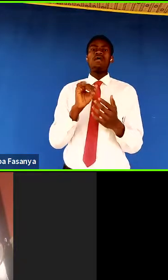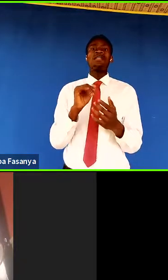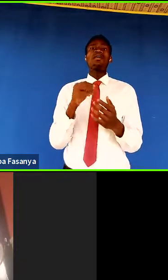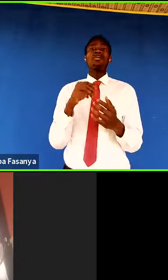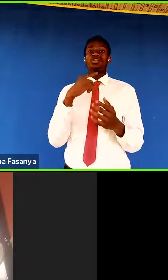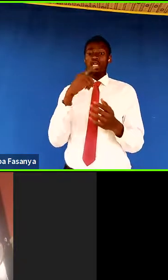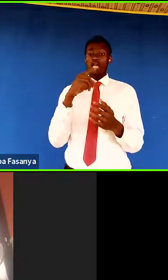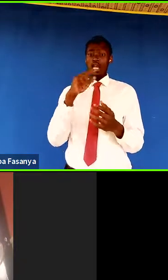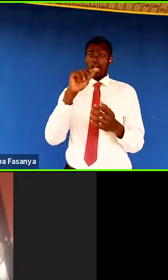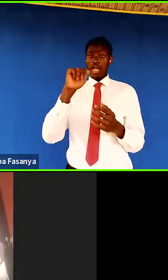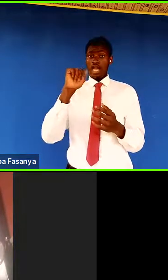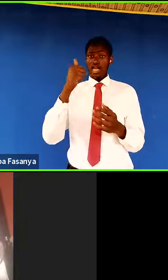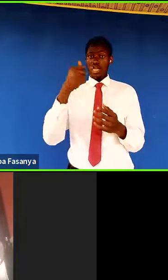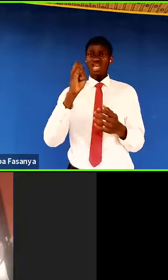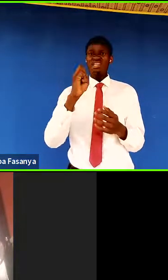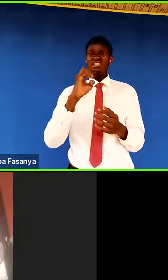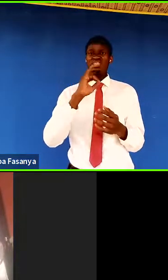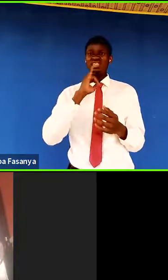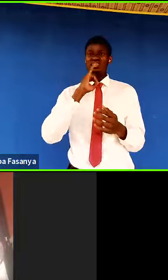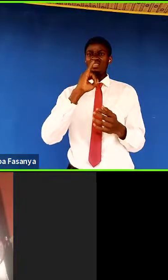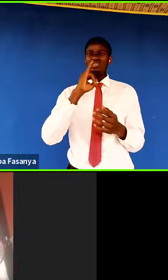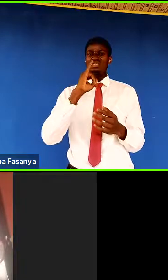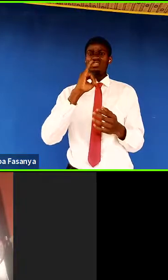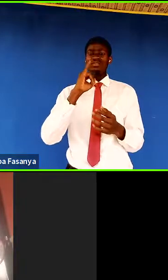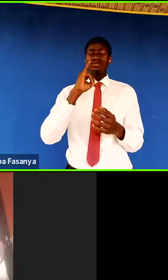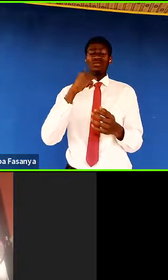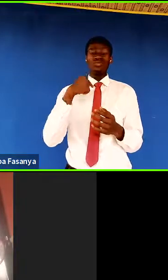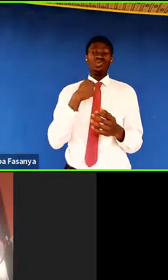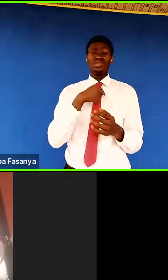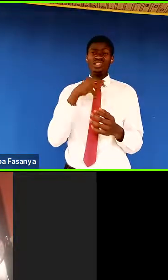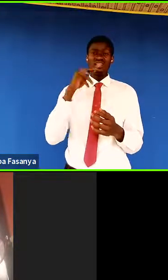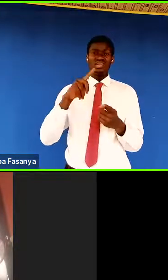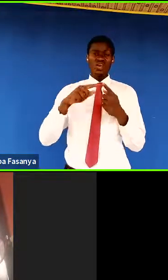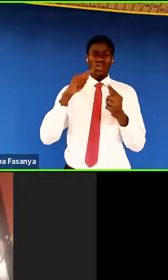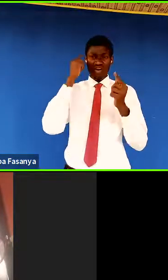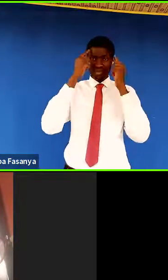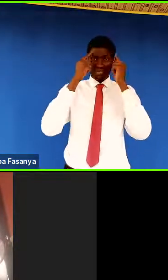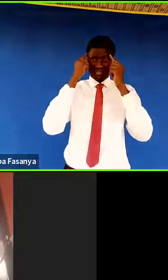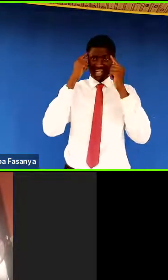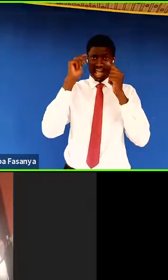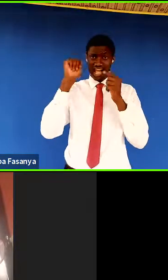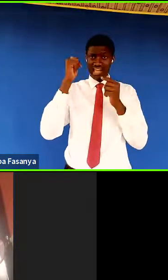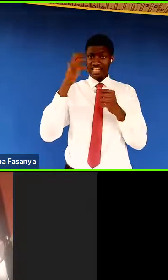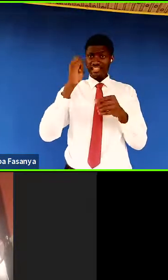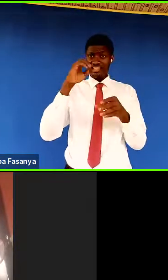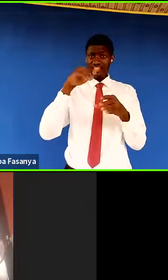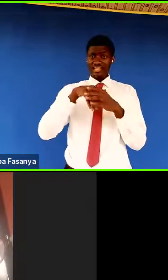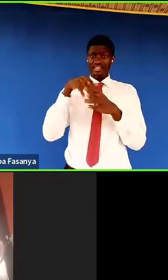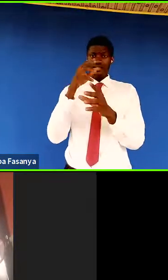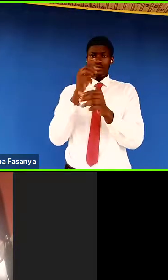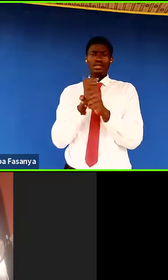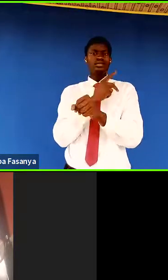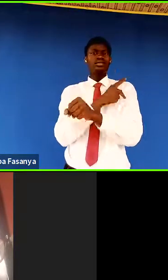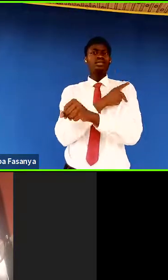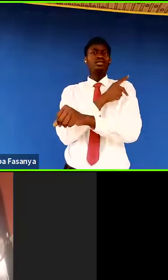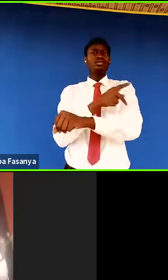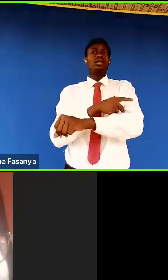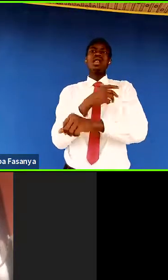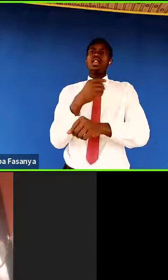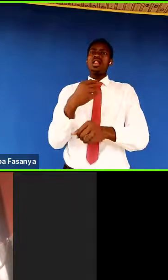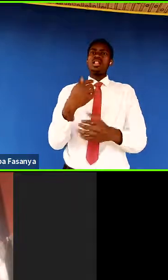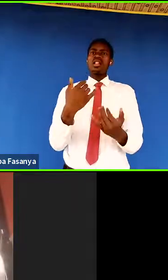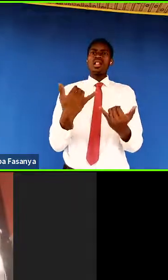getting pregnant in conception. Does weight have any impact on getting pregnant? Does